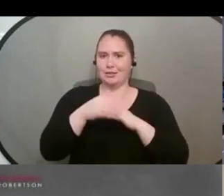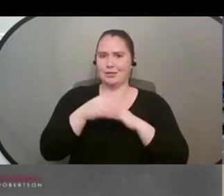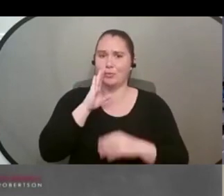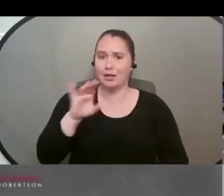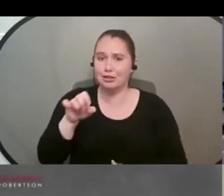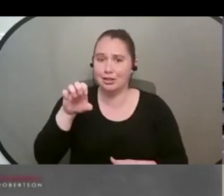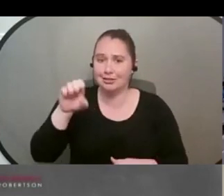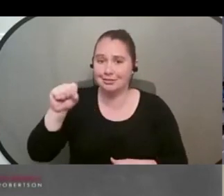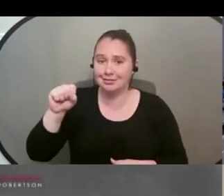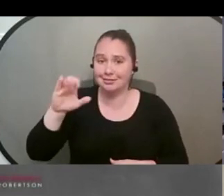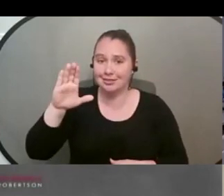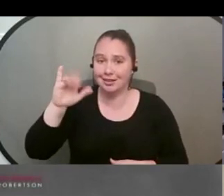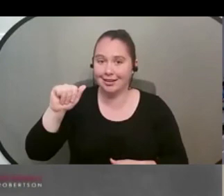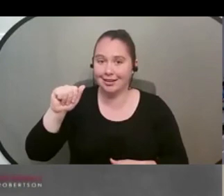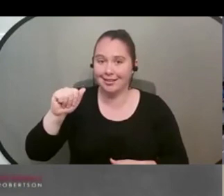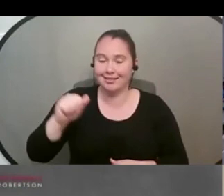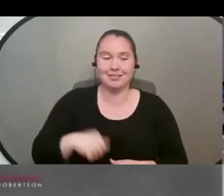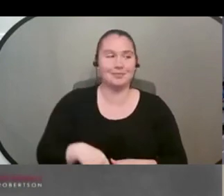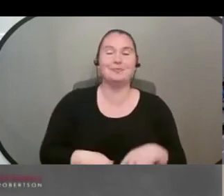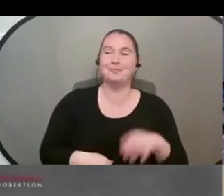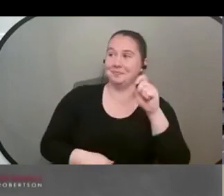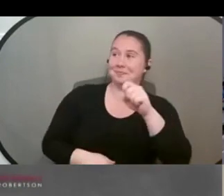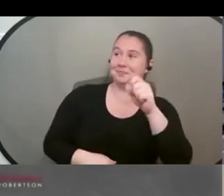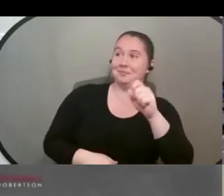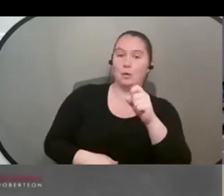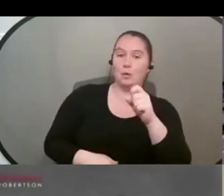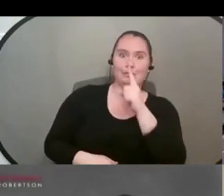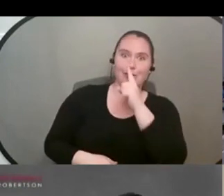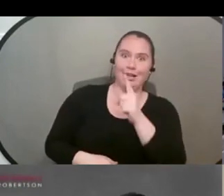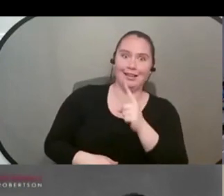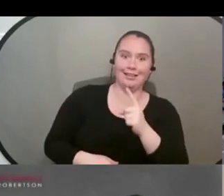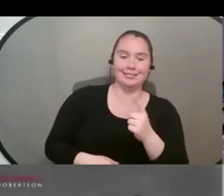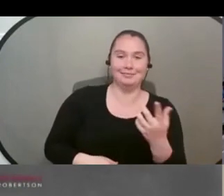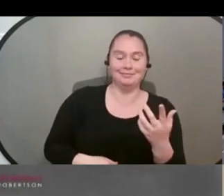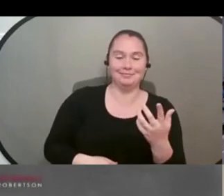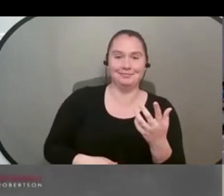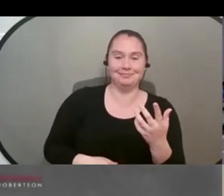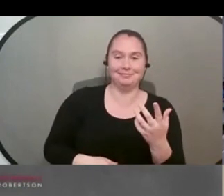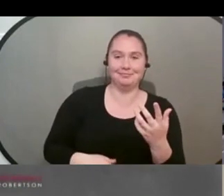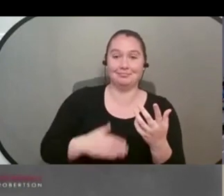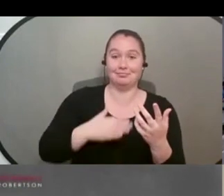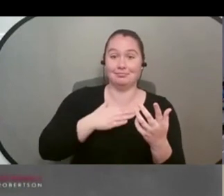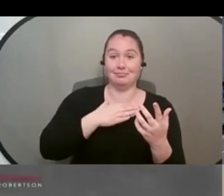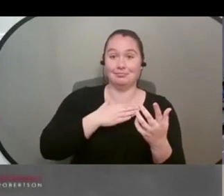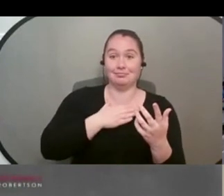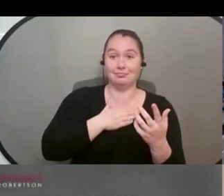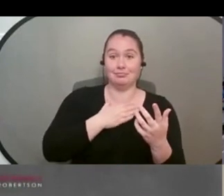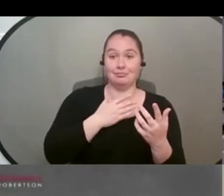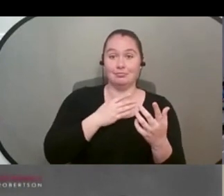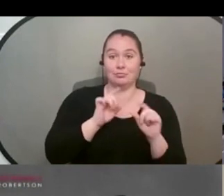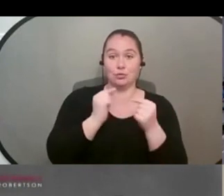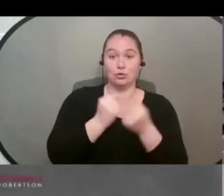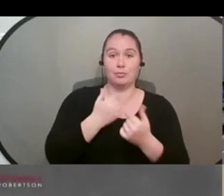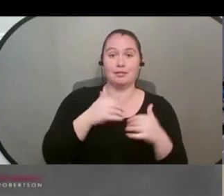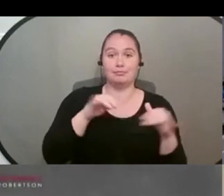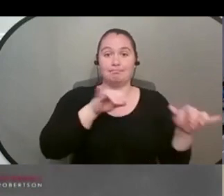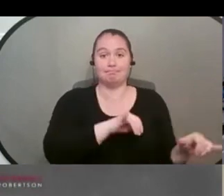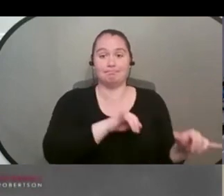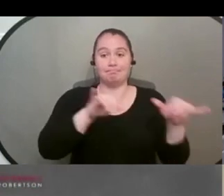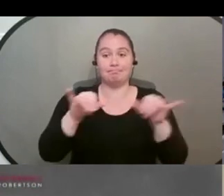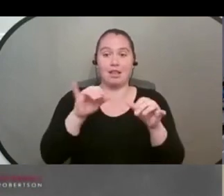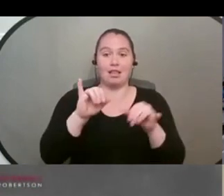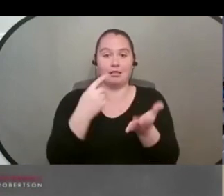right. Yes. Well, really, our group really echoes a lot of the things that we've discussed already and that